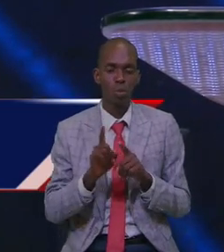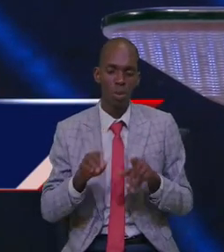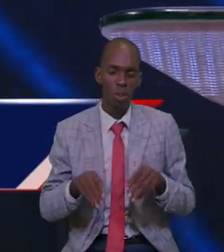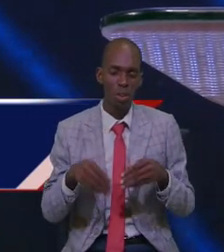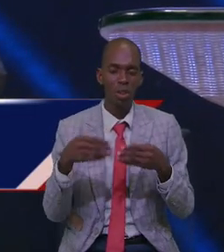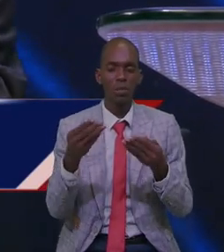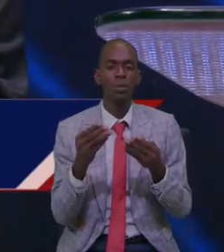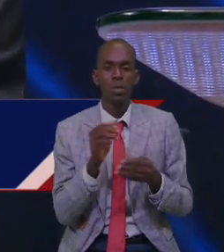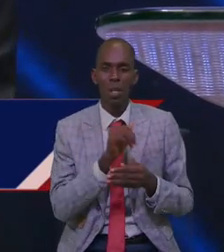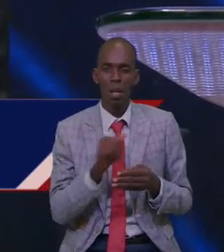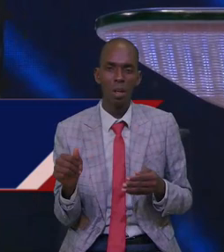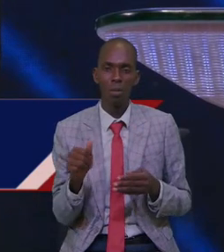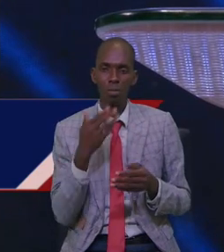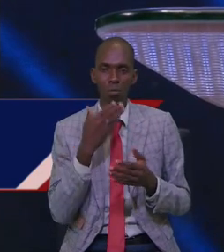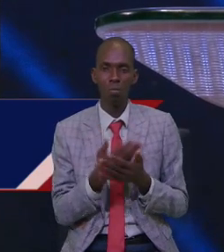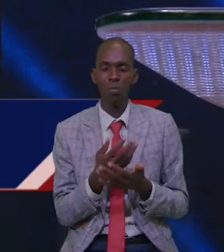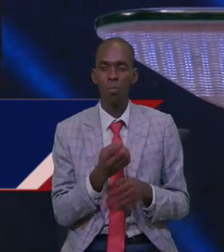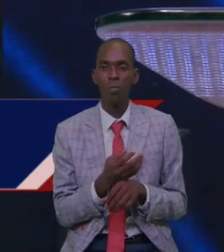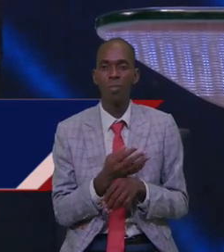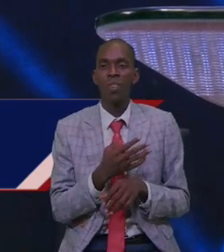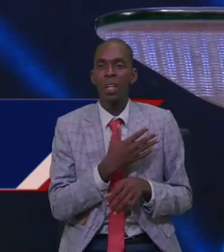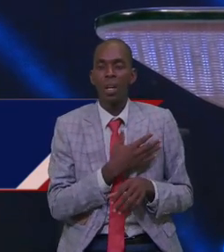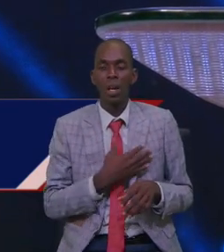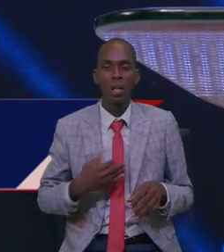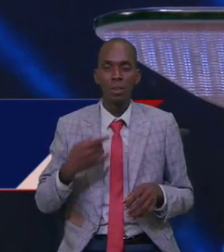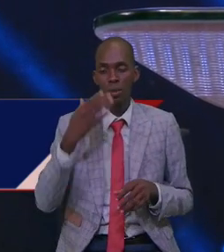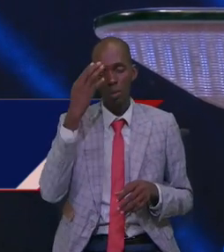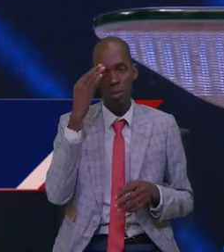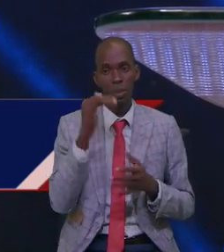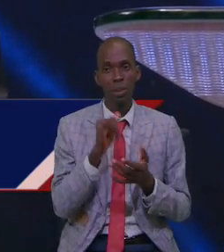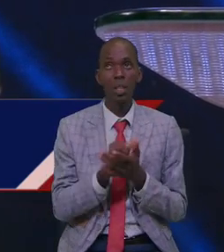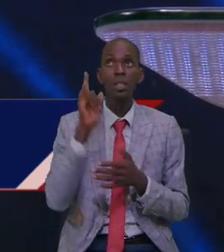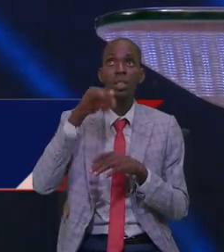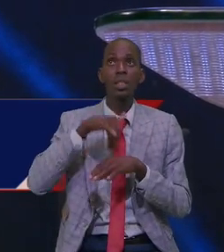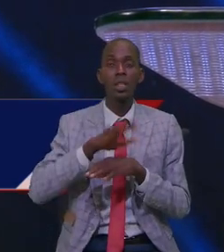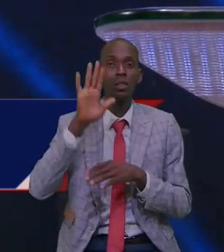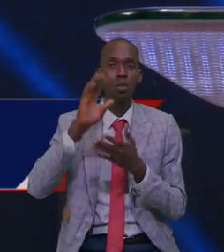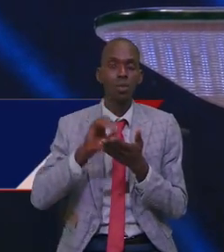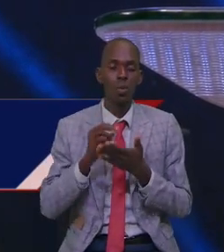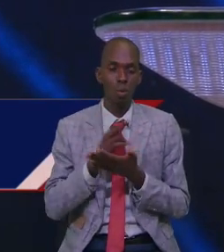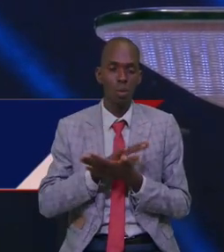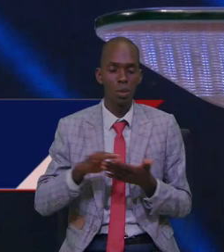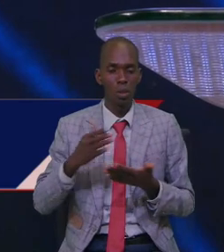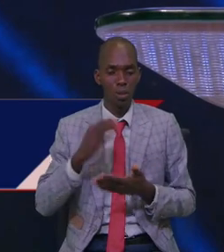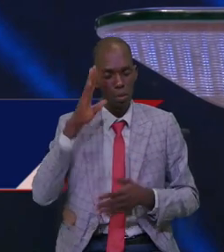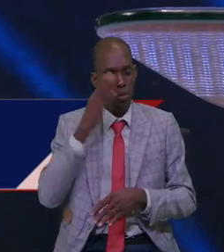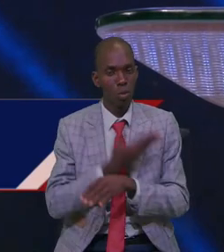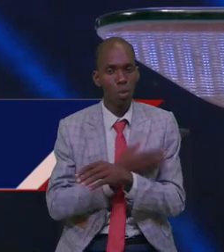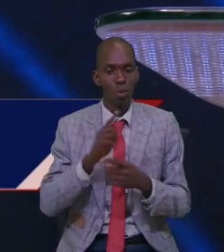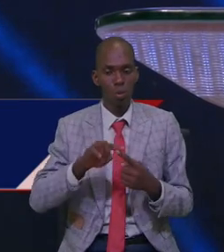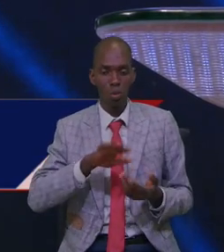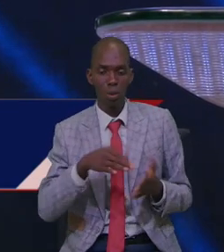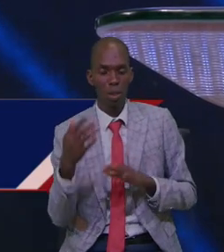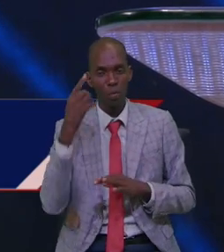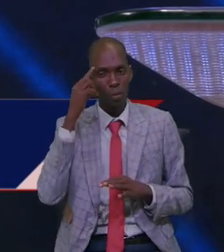one. And then good enough, you sent your only begotten son to die for me. Who am I that you should pay such